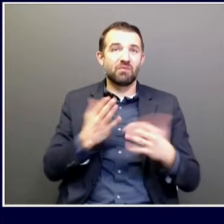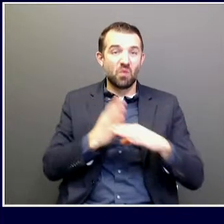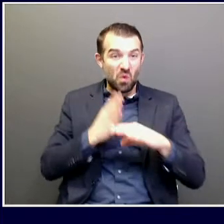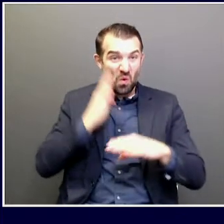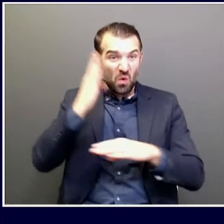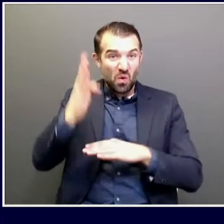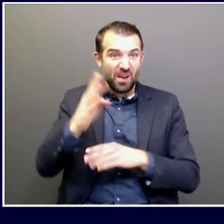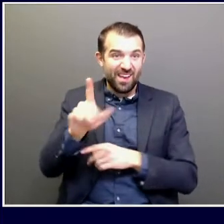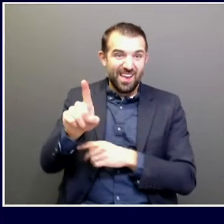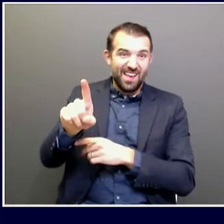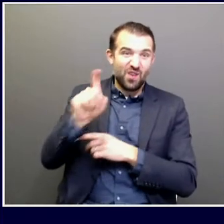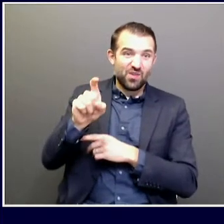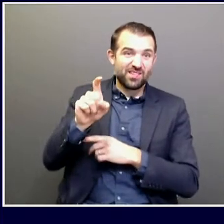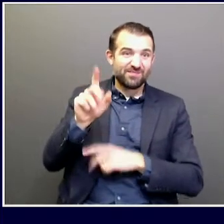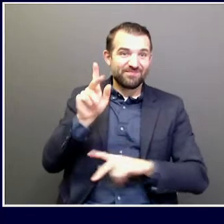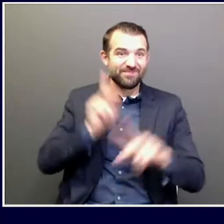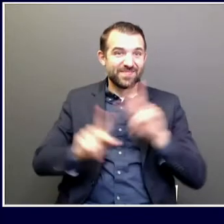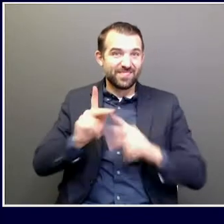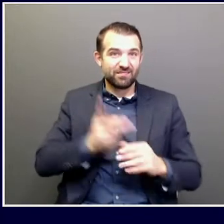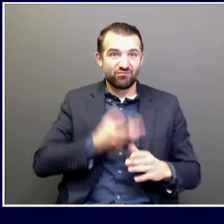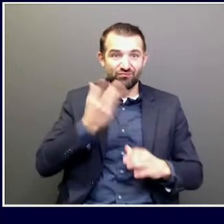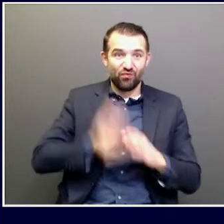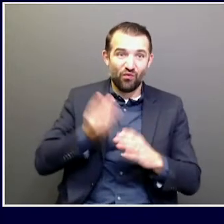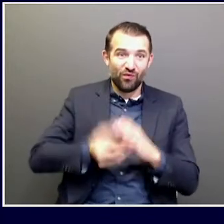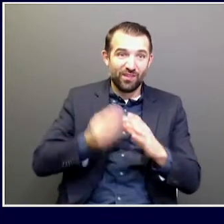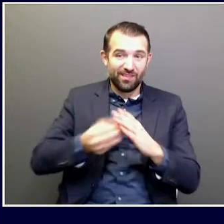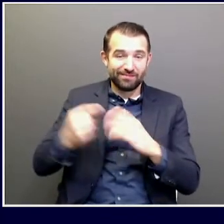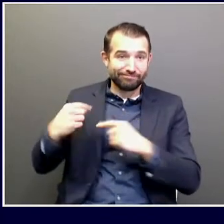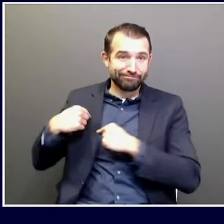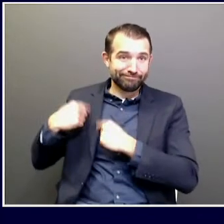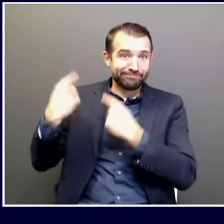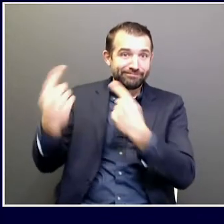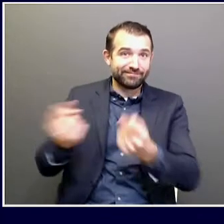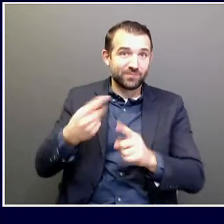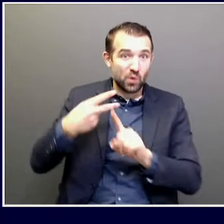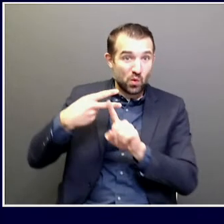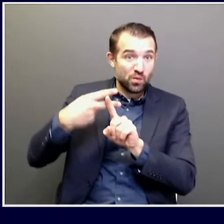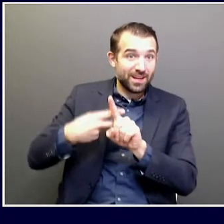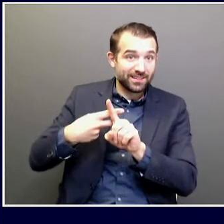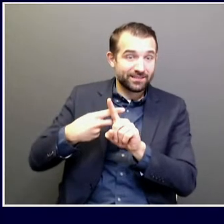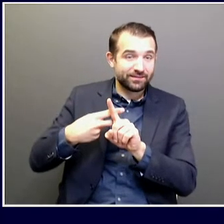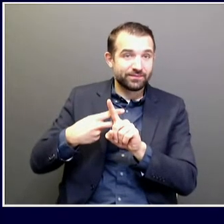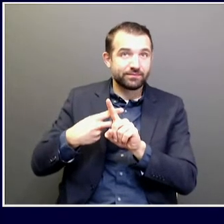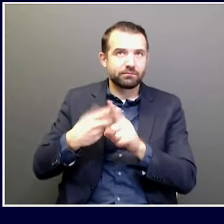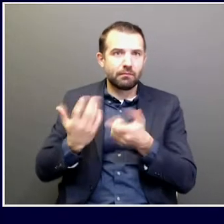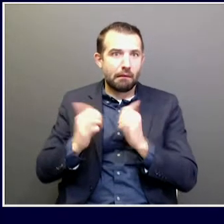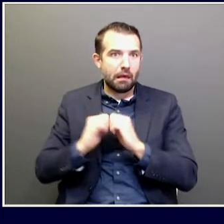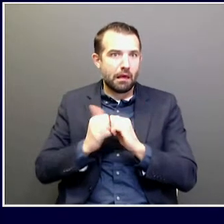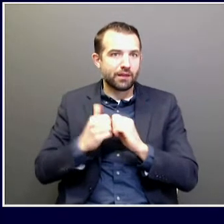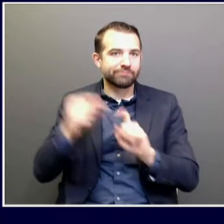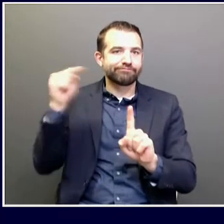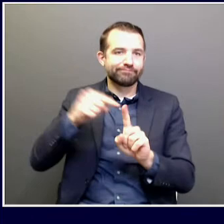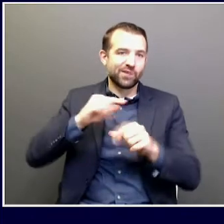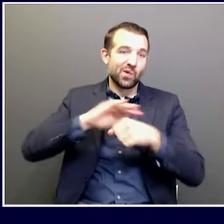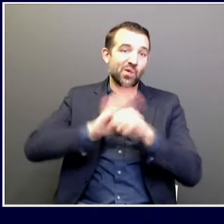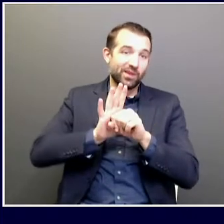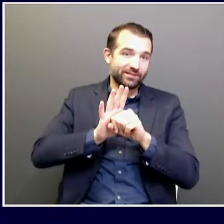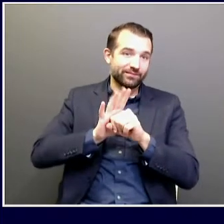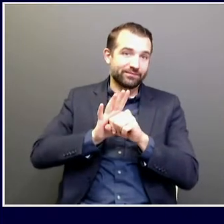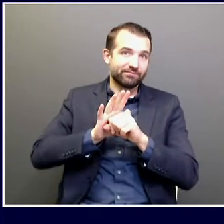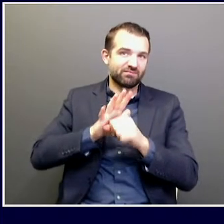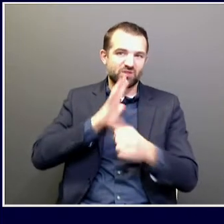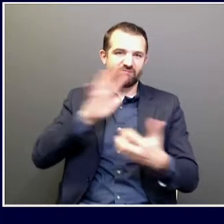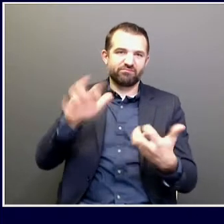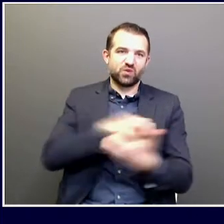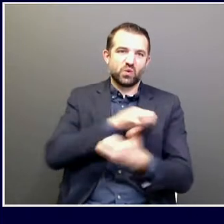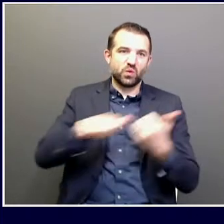have died just in the last 60 days, taken down by this deadly COVID virus, especially the virulent Delta